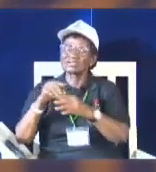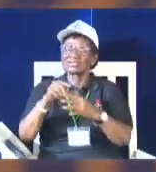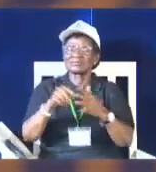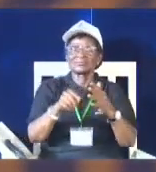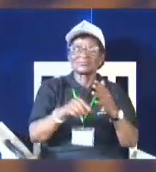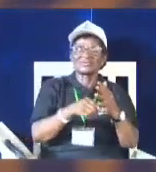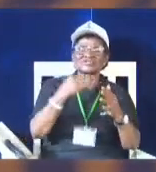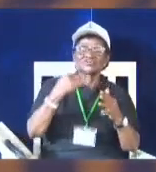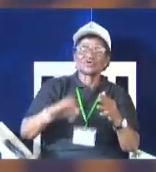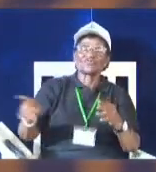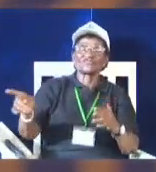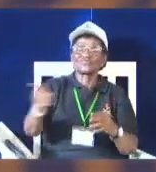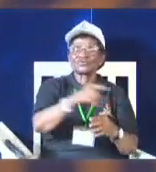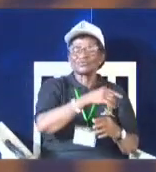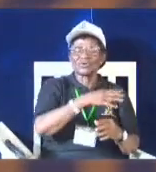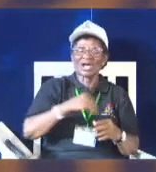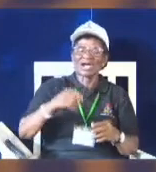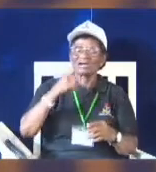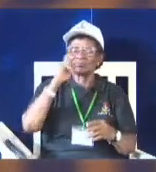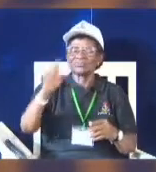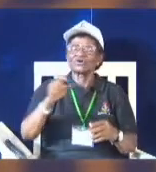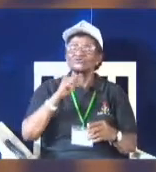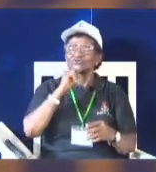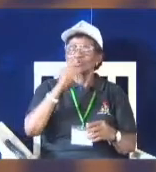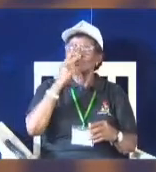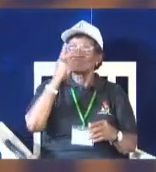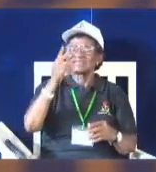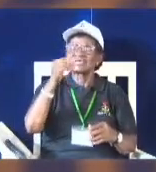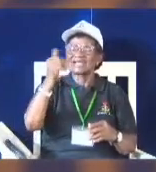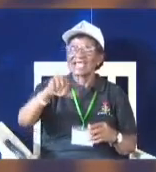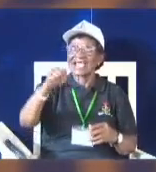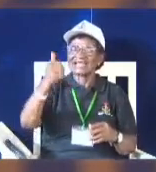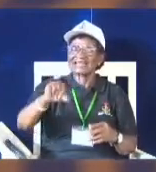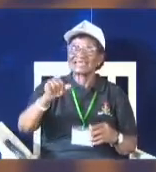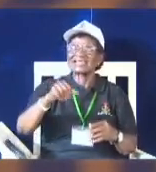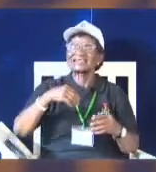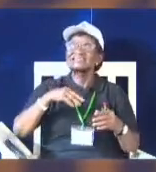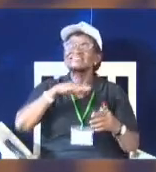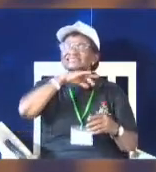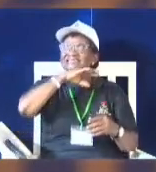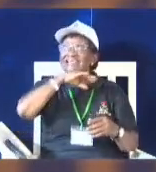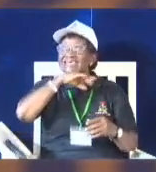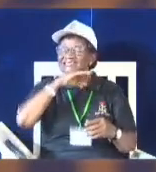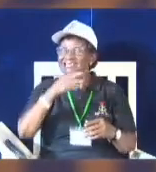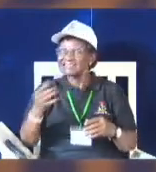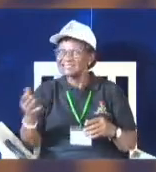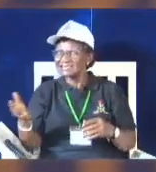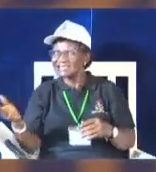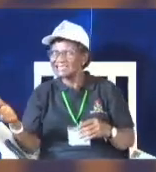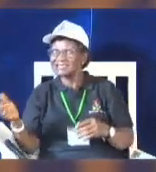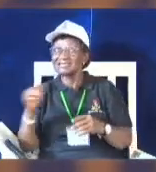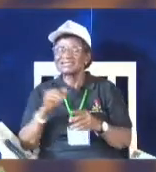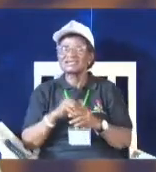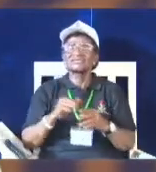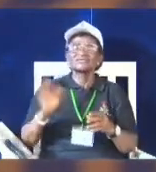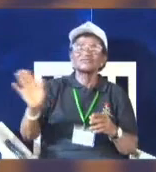see any unclean thing in your midst.